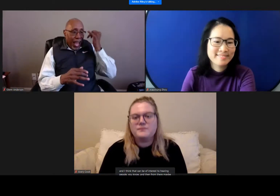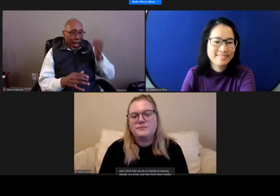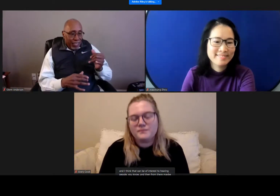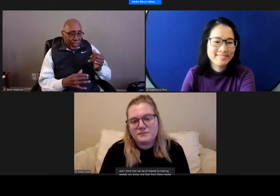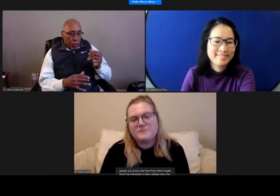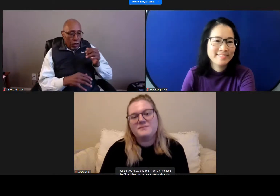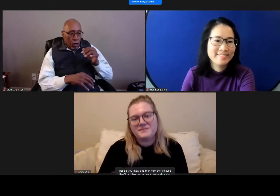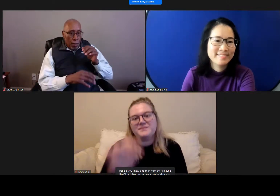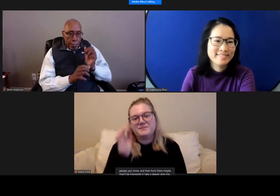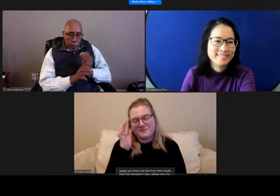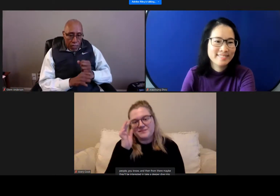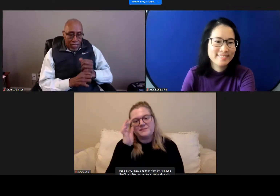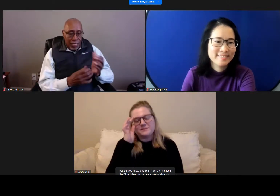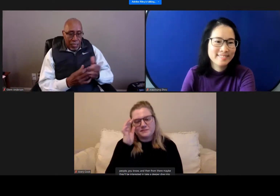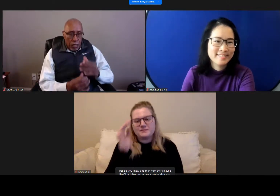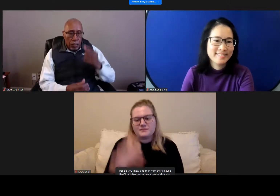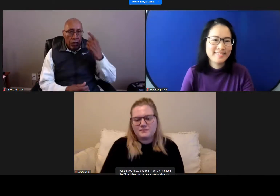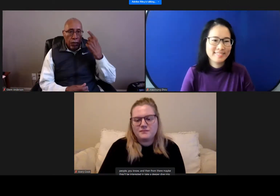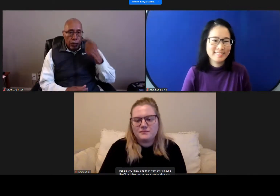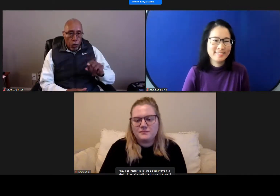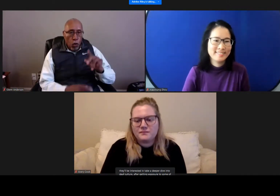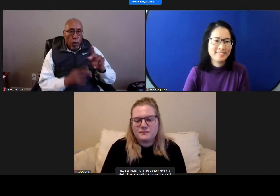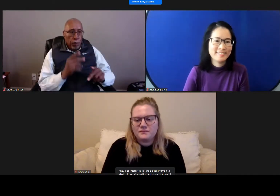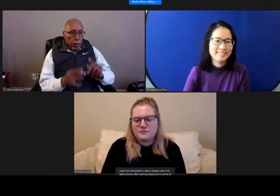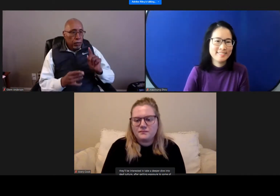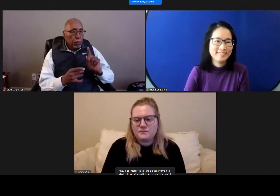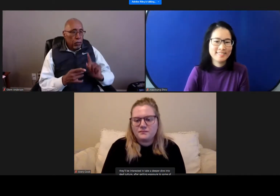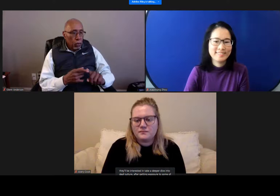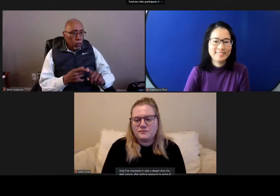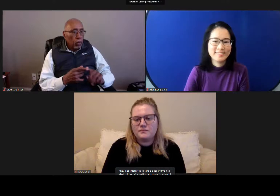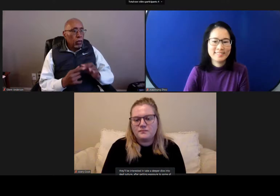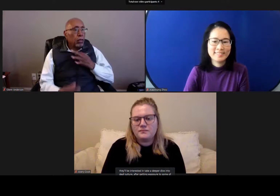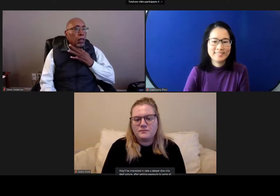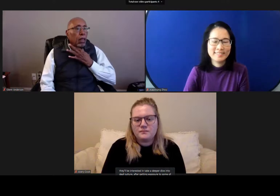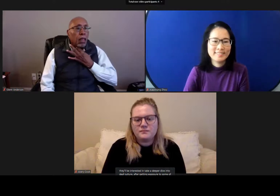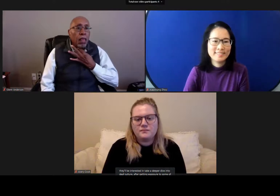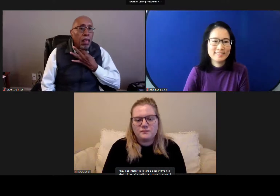deaf culture after getting exposure to some of that sign language.